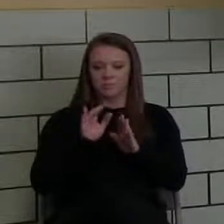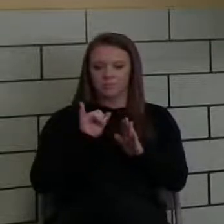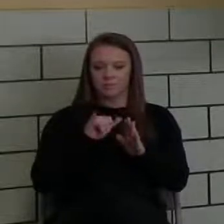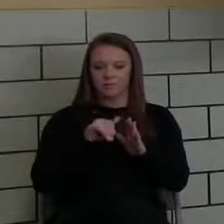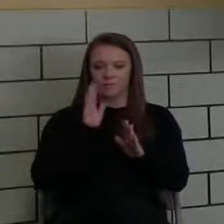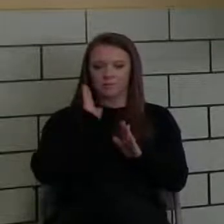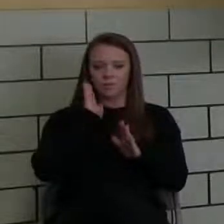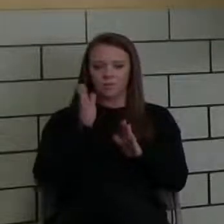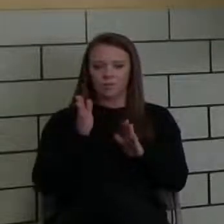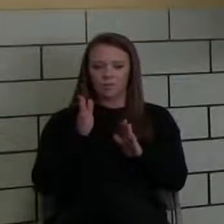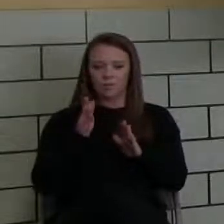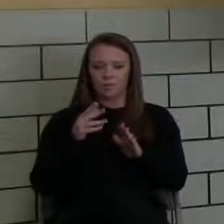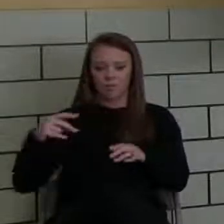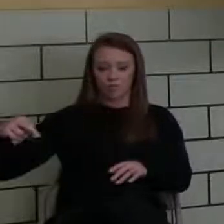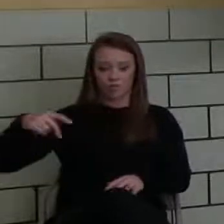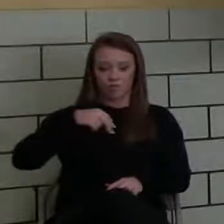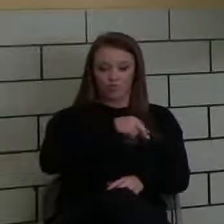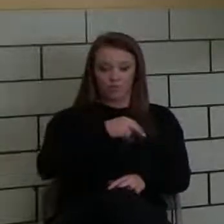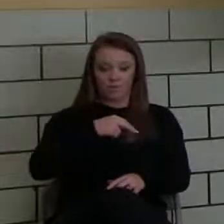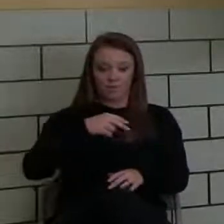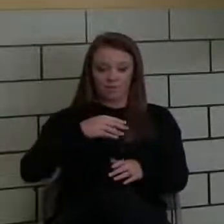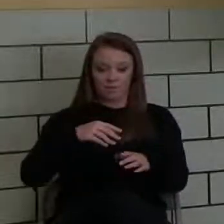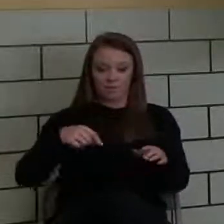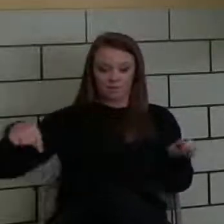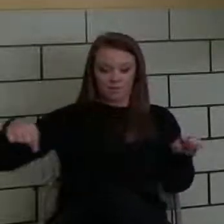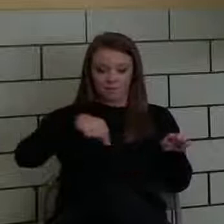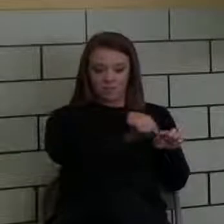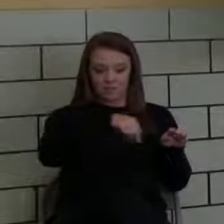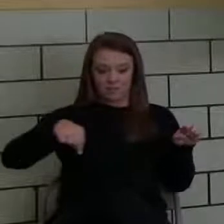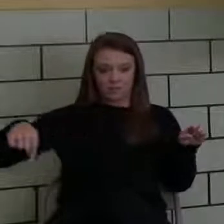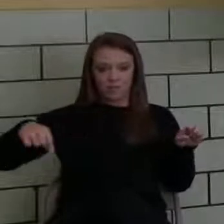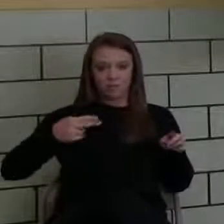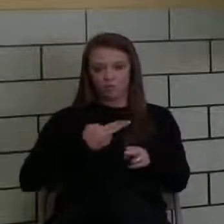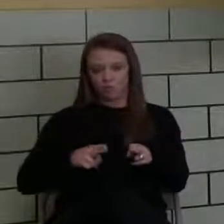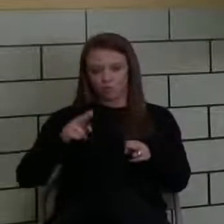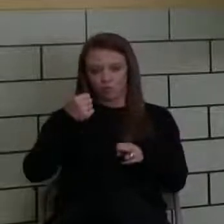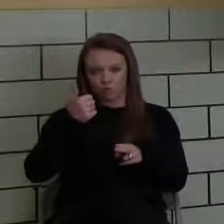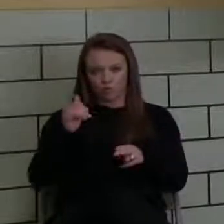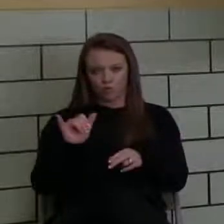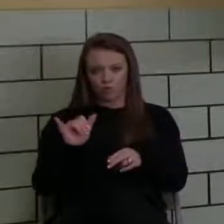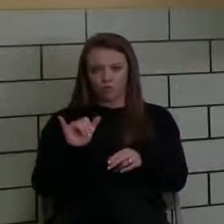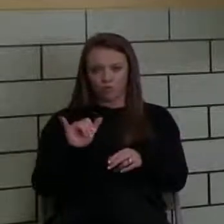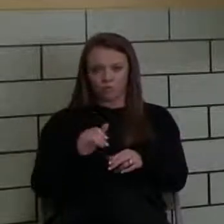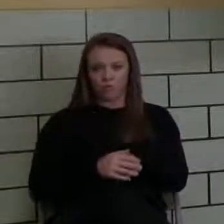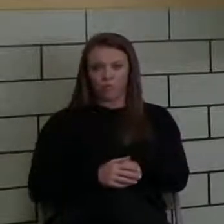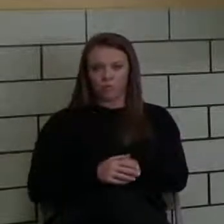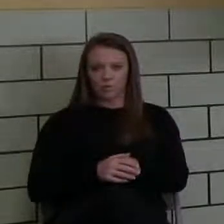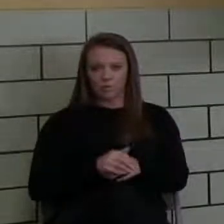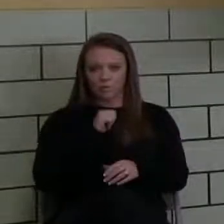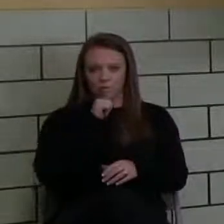it safer. It's literally limiting the time that you're out there exposed to traffic. So all of those